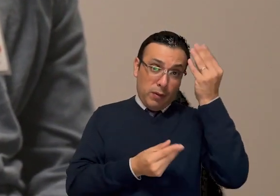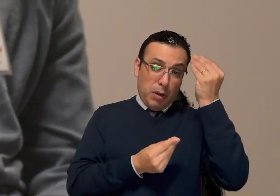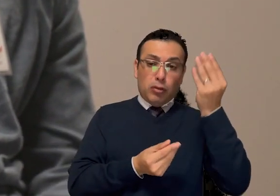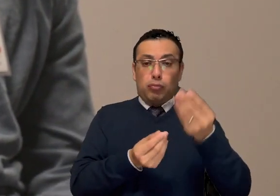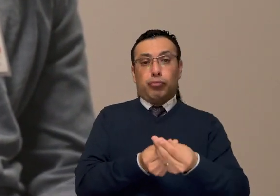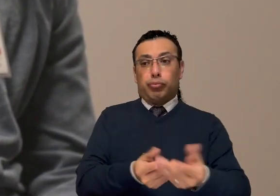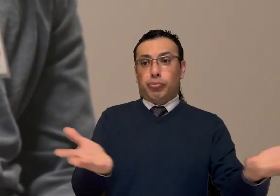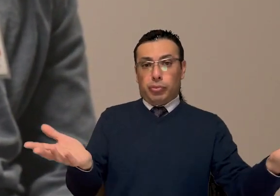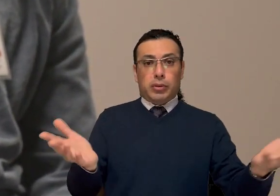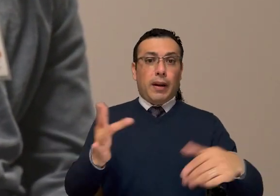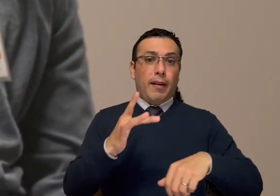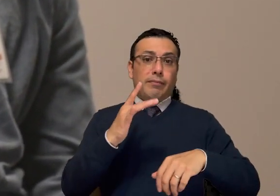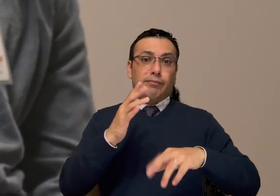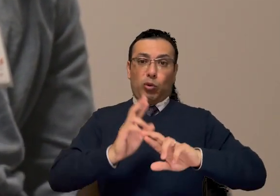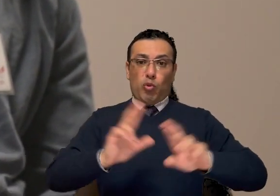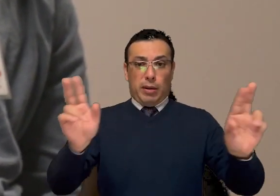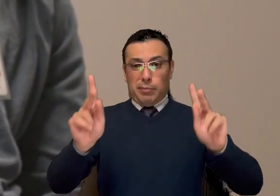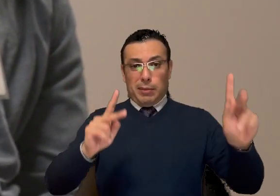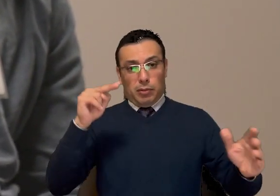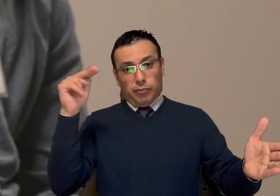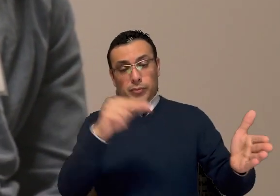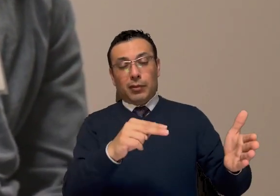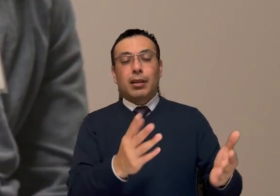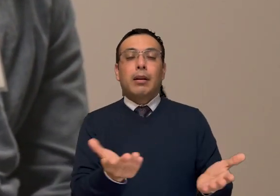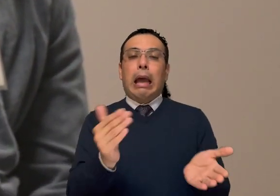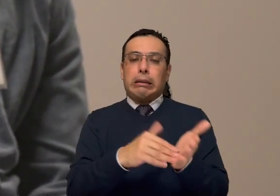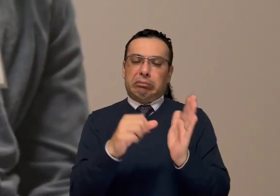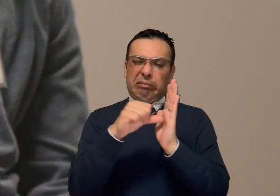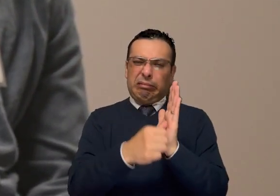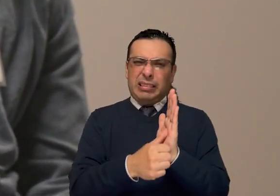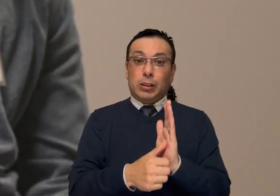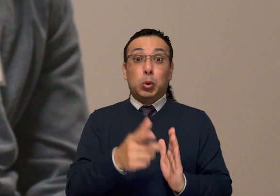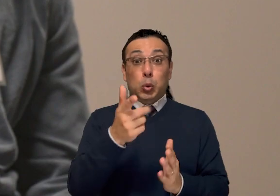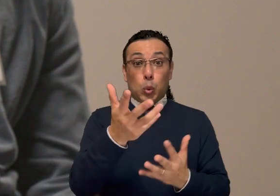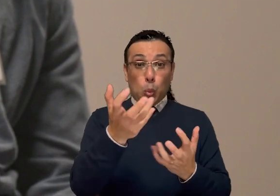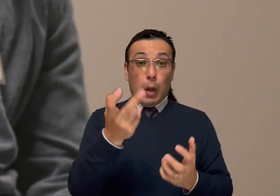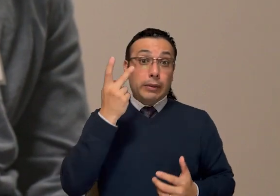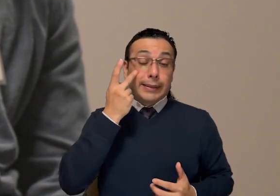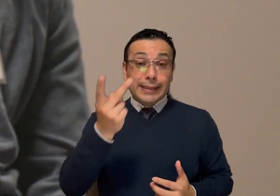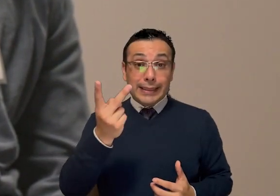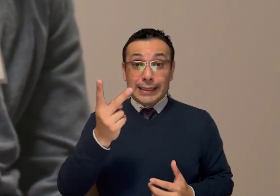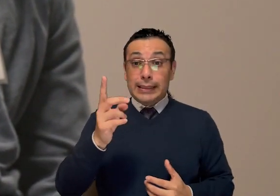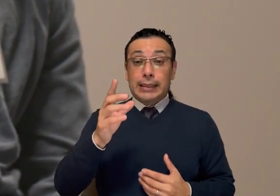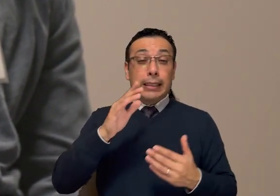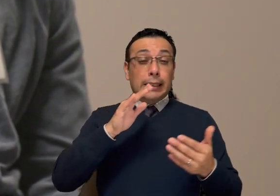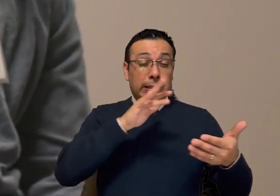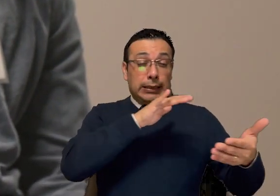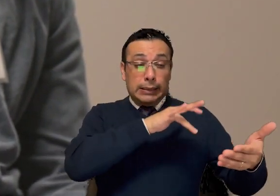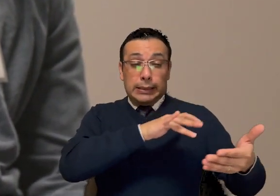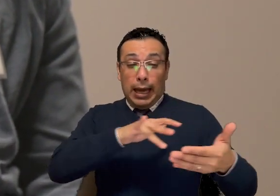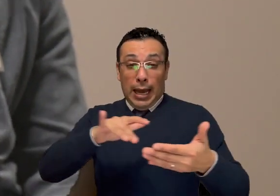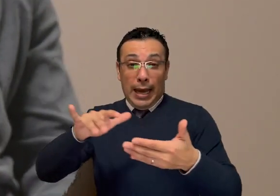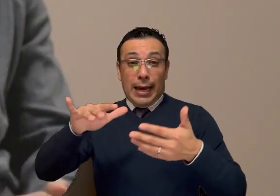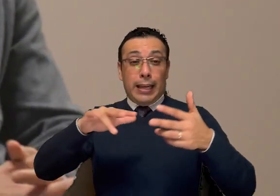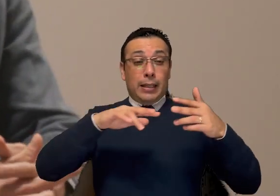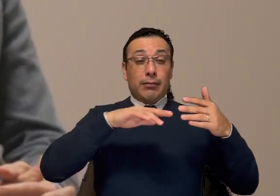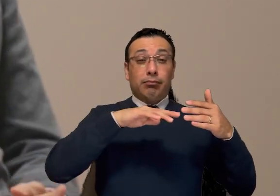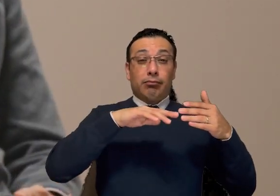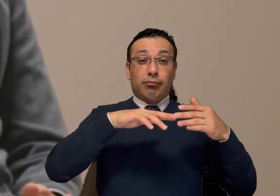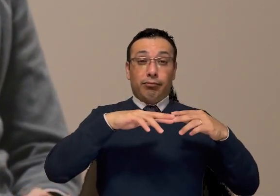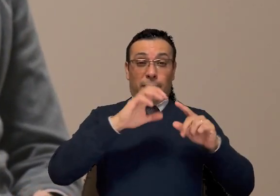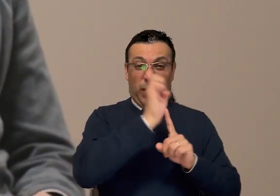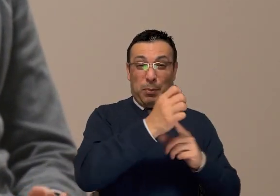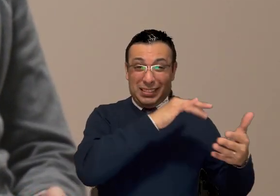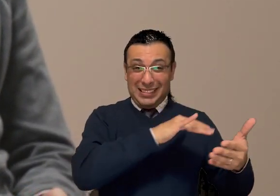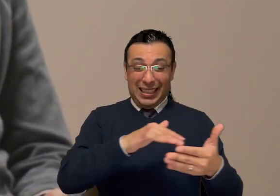get your hands around environmental studies, I encourage you to go onto the BOEM website, look at the draft environmental impact statement, and